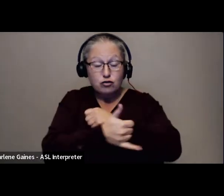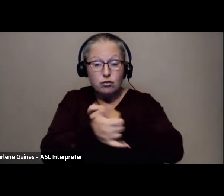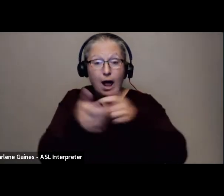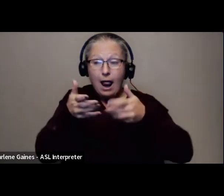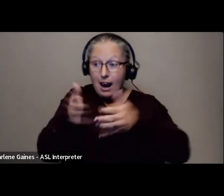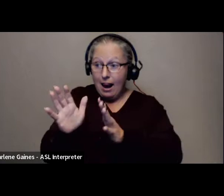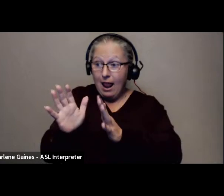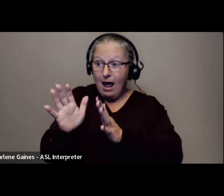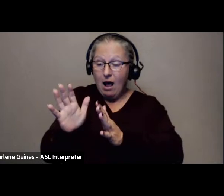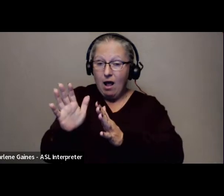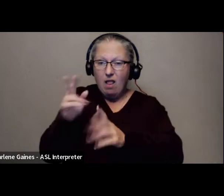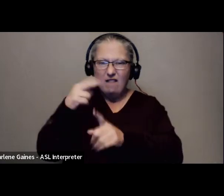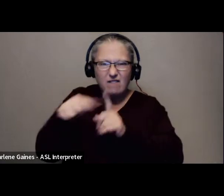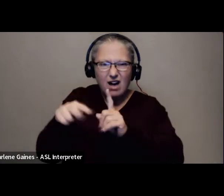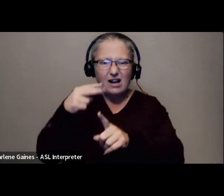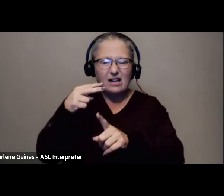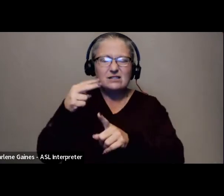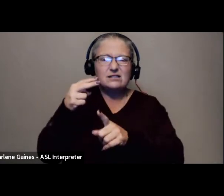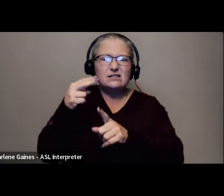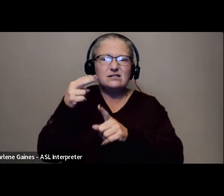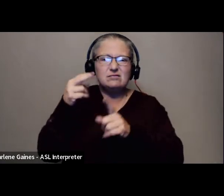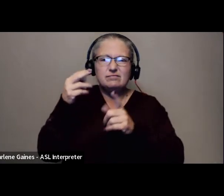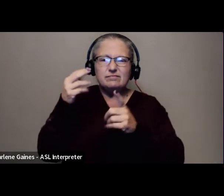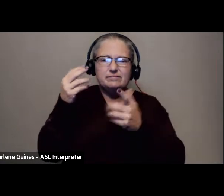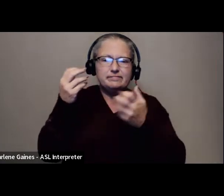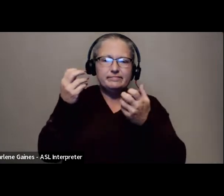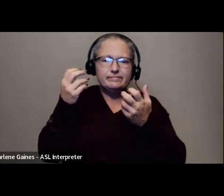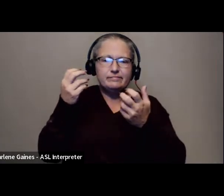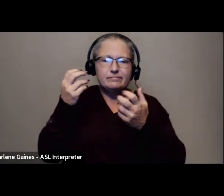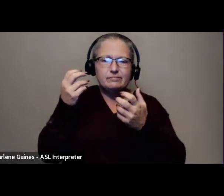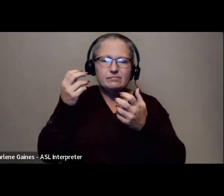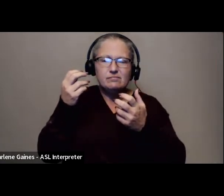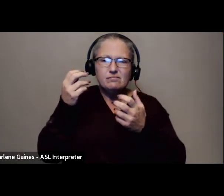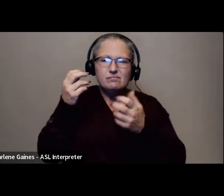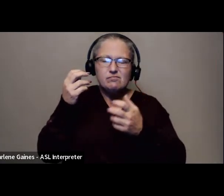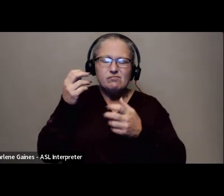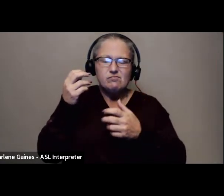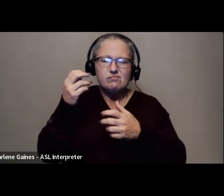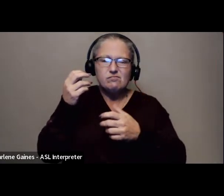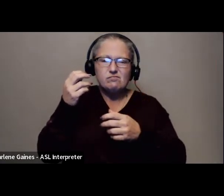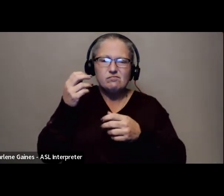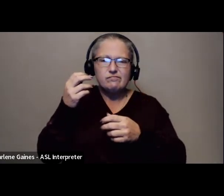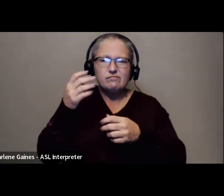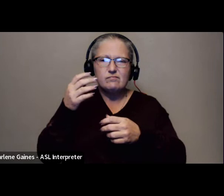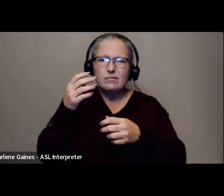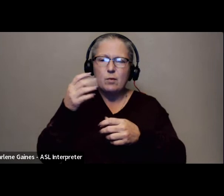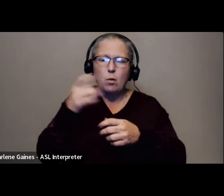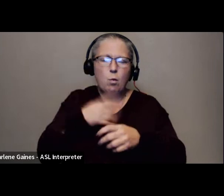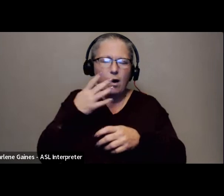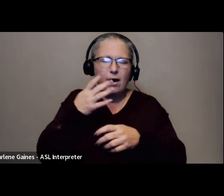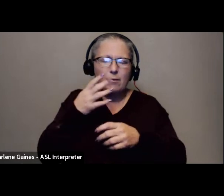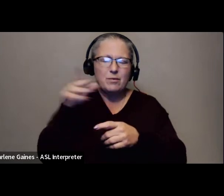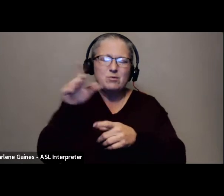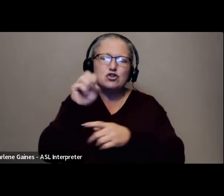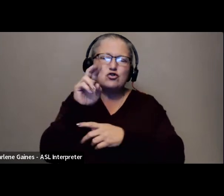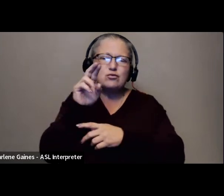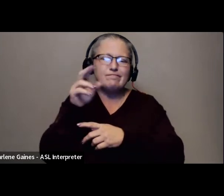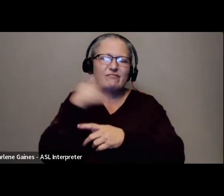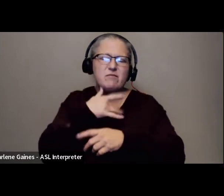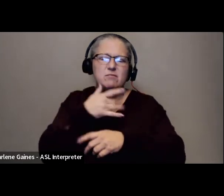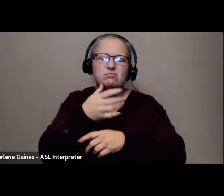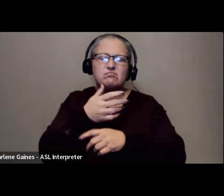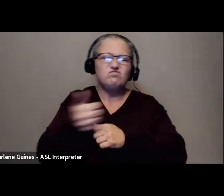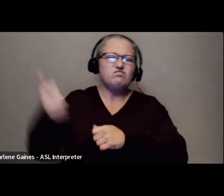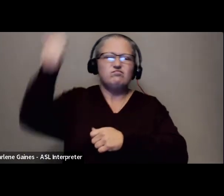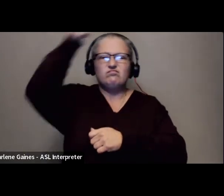lot of this violence and a lot of this supremacy to come in and attack us even more. And so we have to